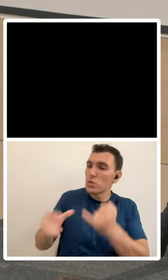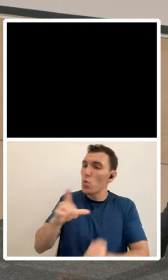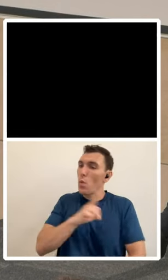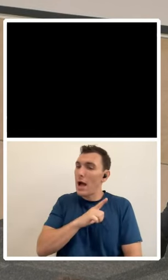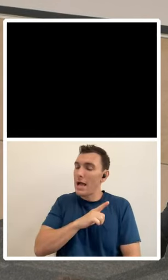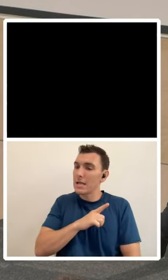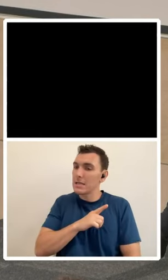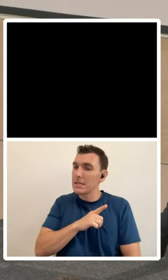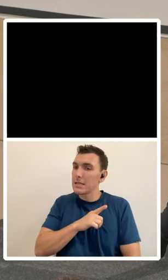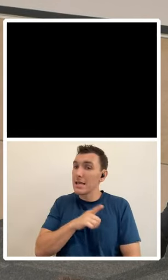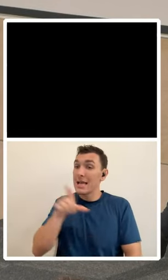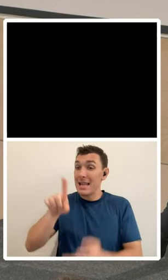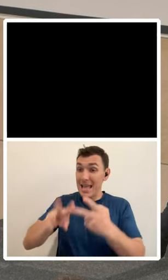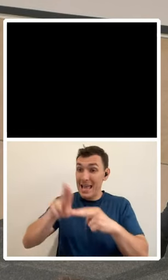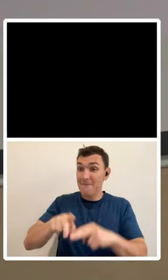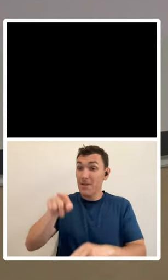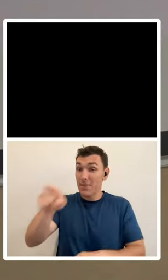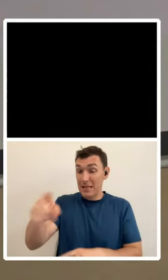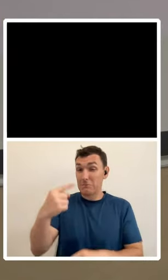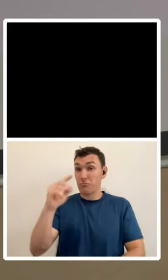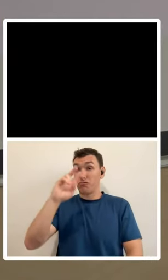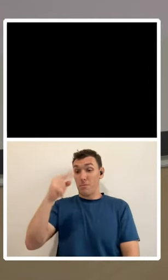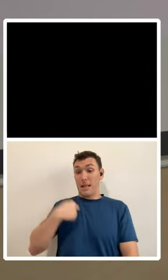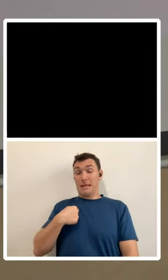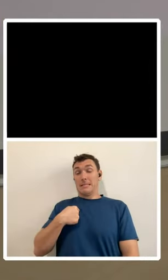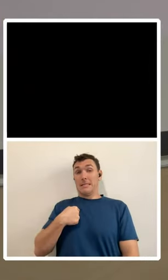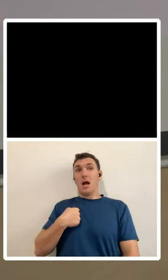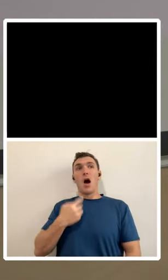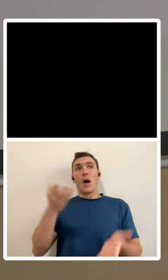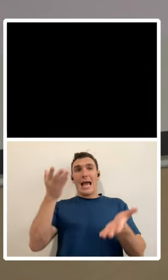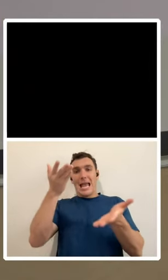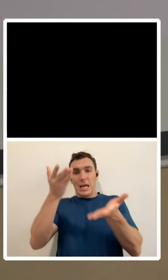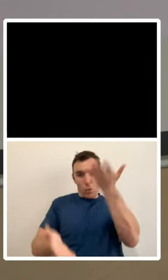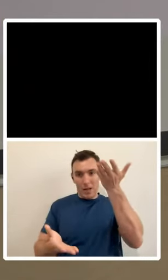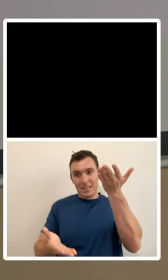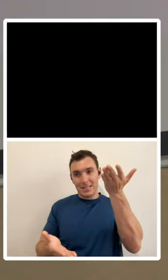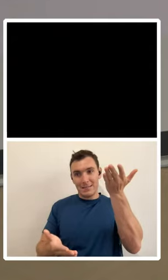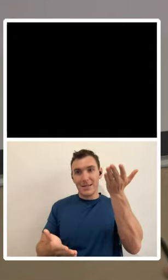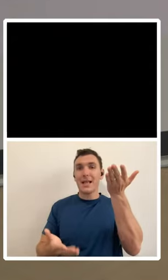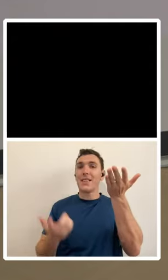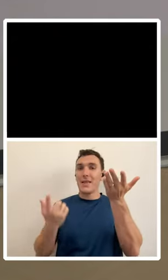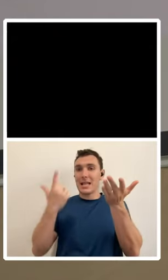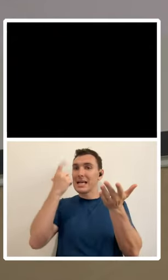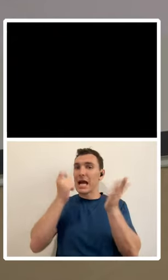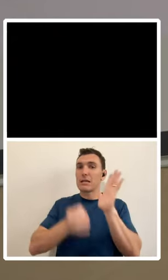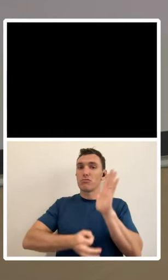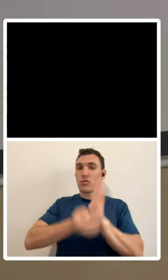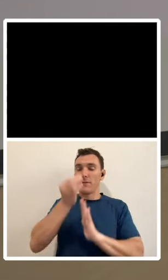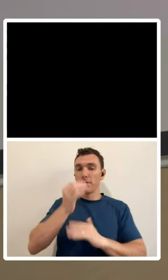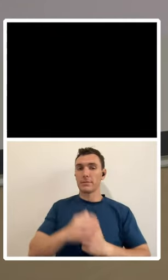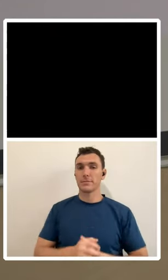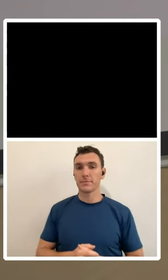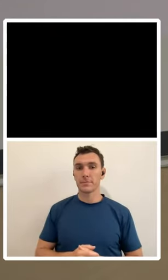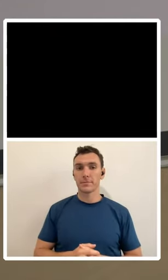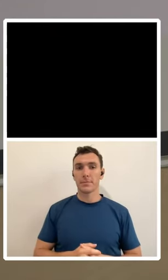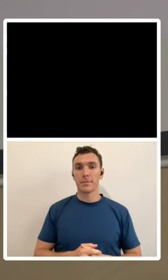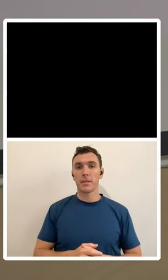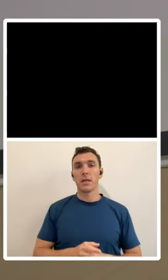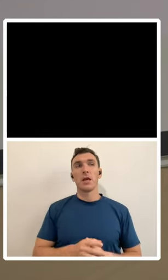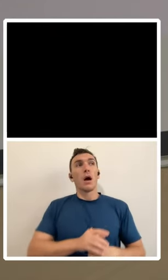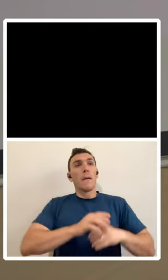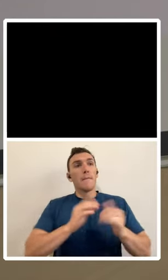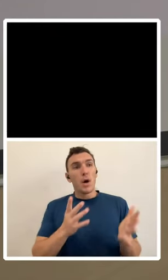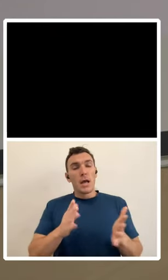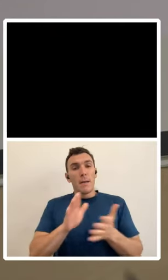policy. So therefore politicians are culpable. It's political decisions and policies that need to be changed in order for people's lives